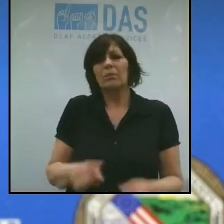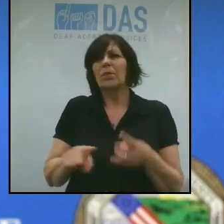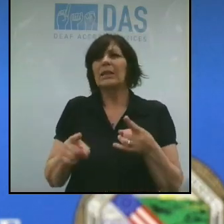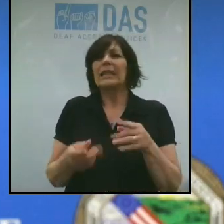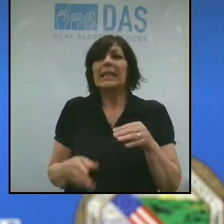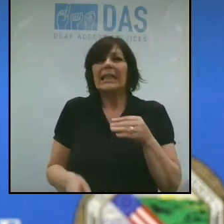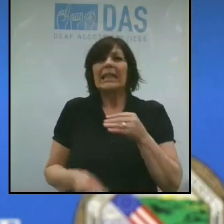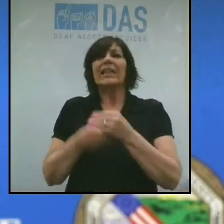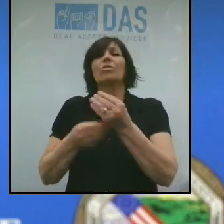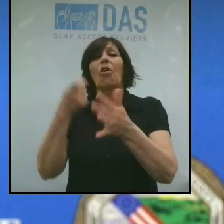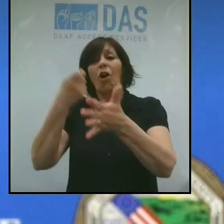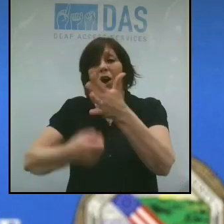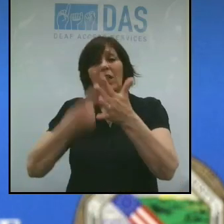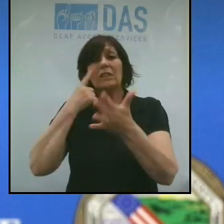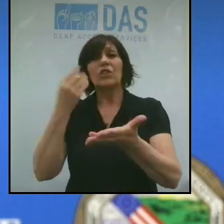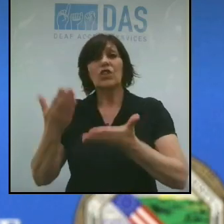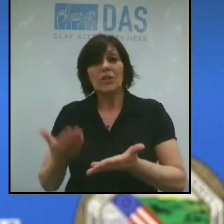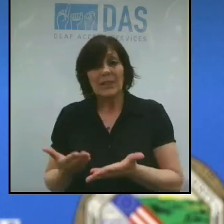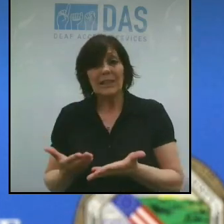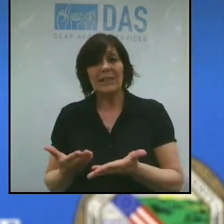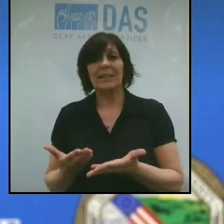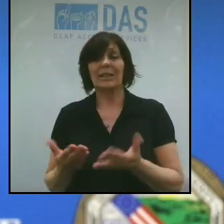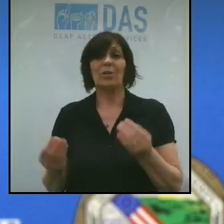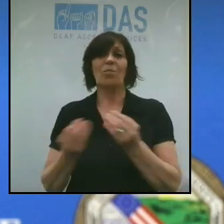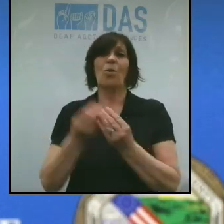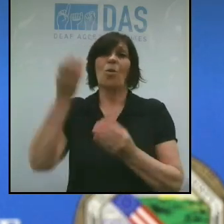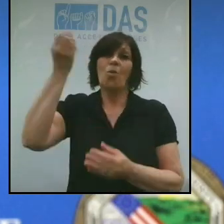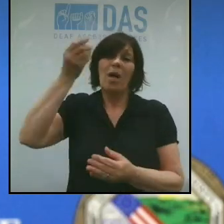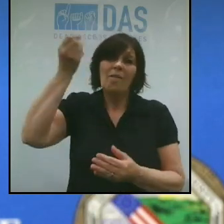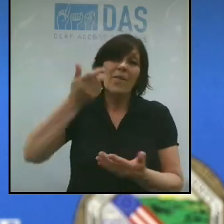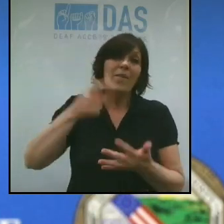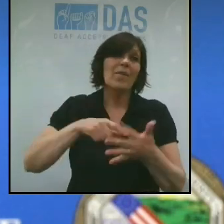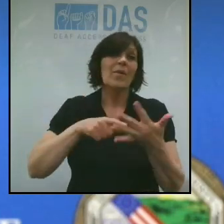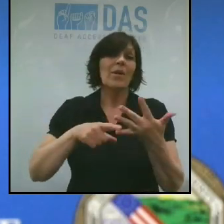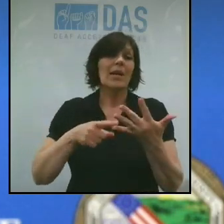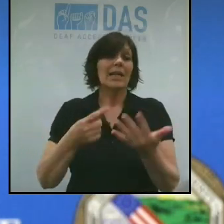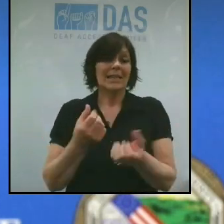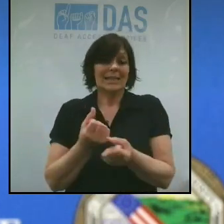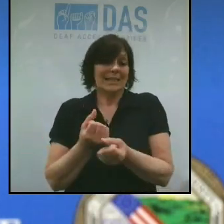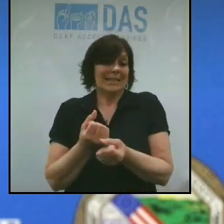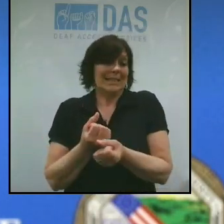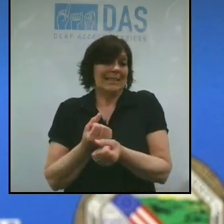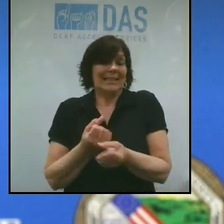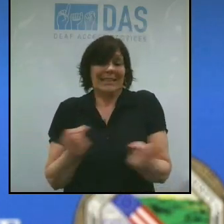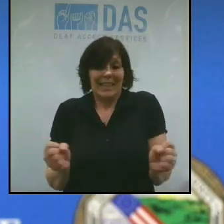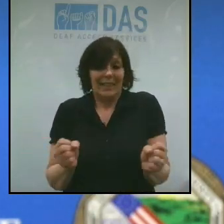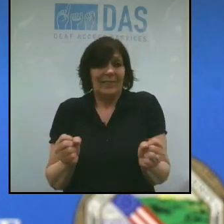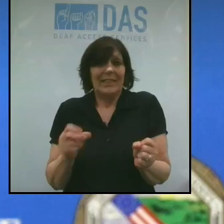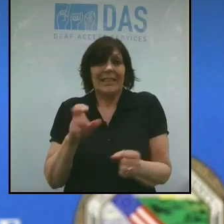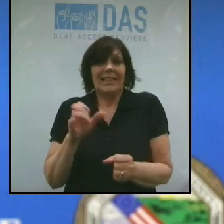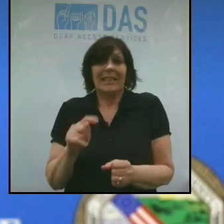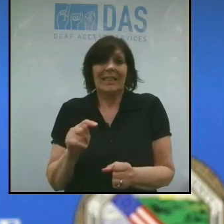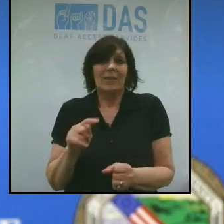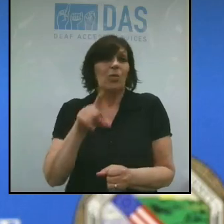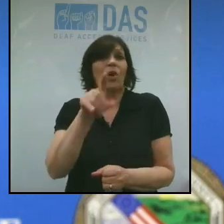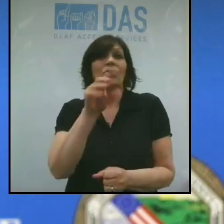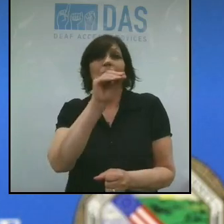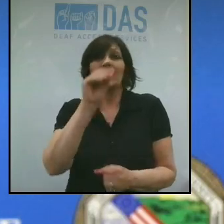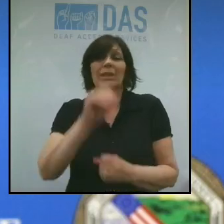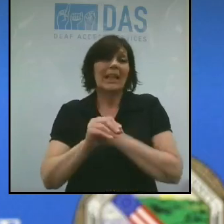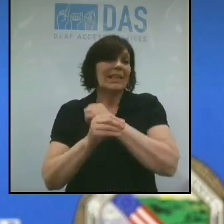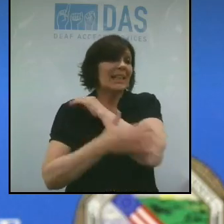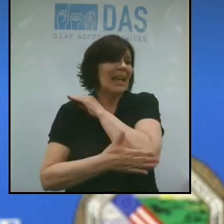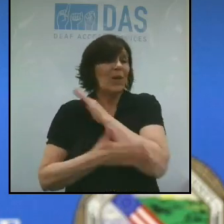have increased costs for new temporary assistance for needy family cases, safety net cases, which is 100% county share,